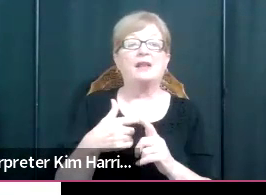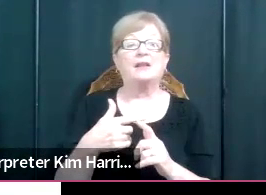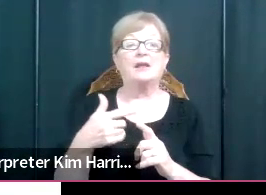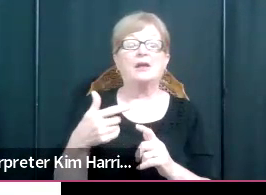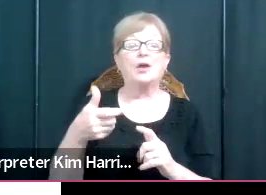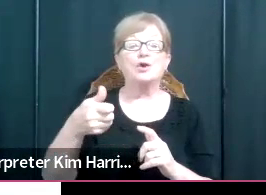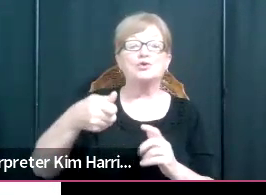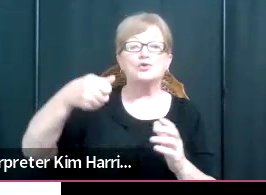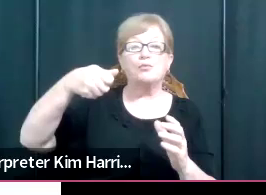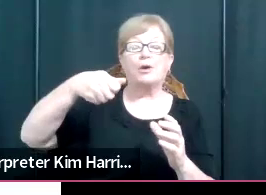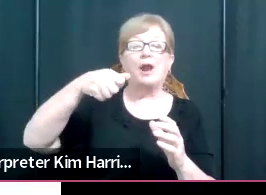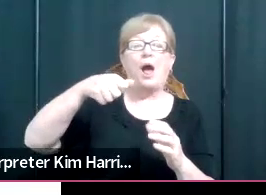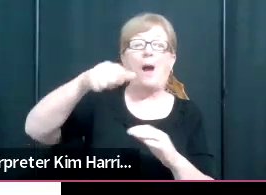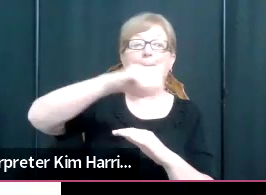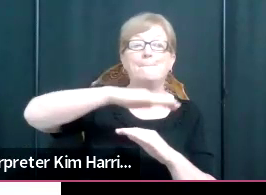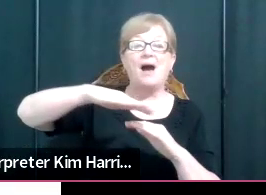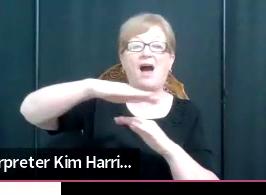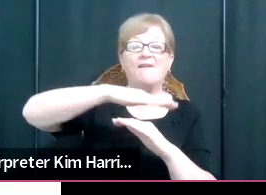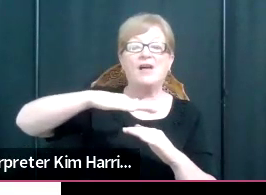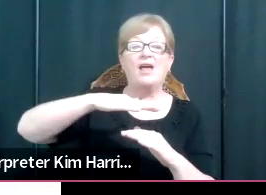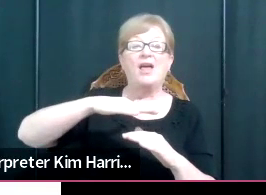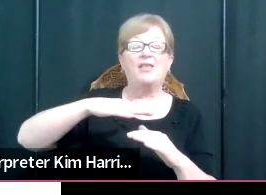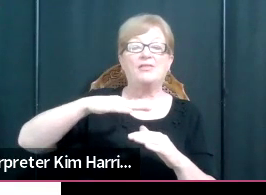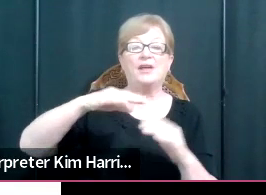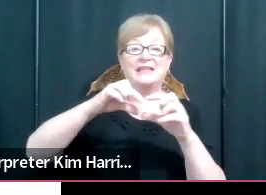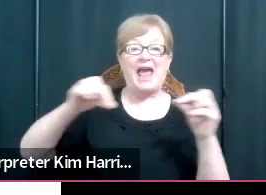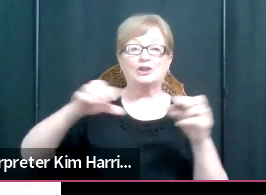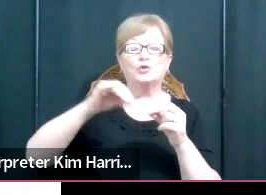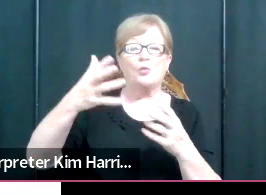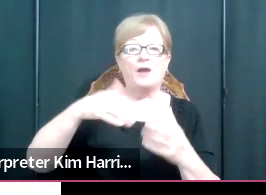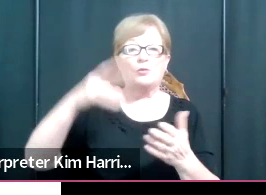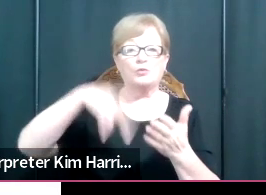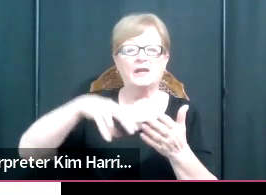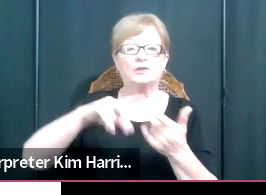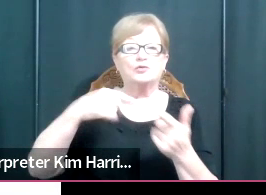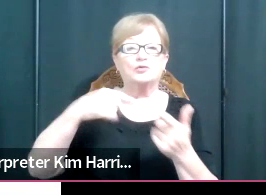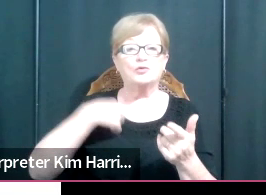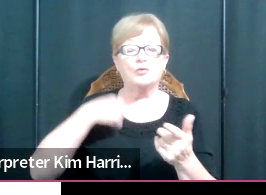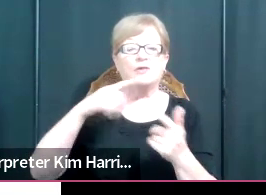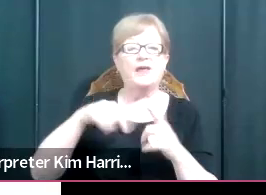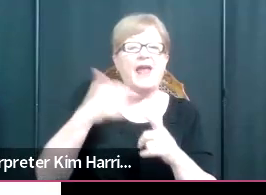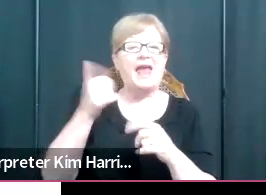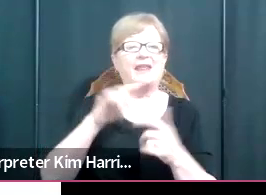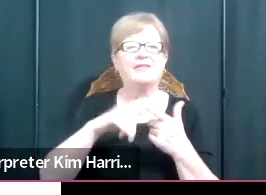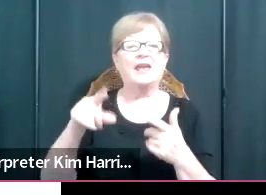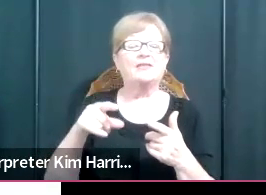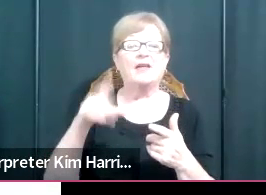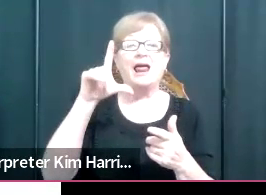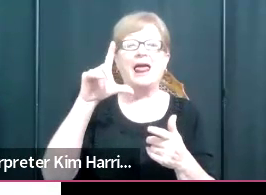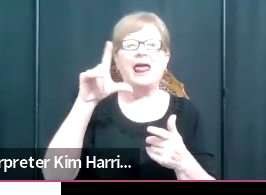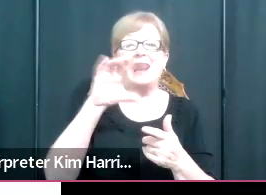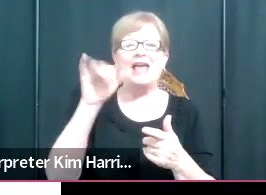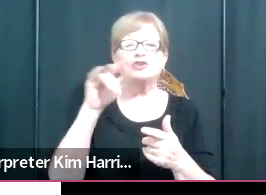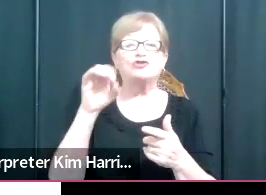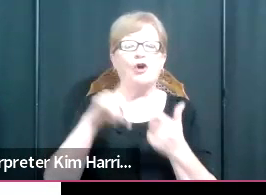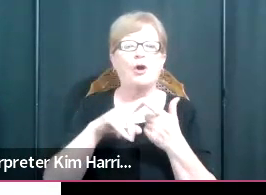you put it above the text that you want to have read to you, and anything that's in the laser box, once you push the button all the way down, it